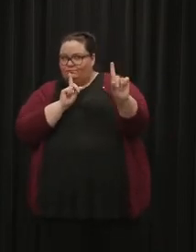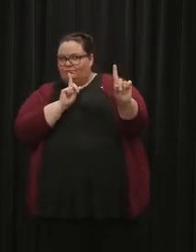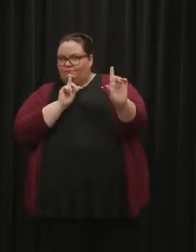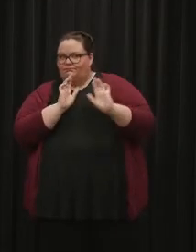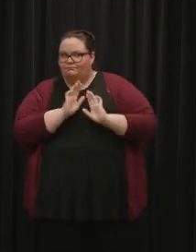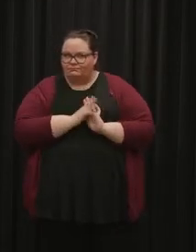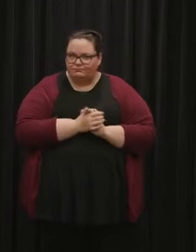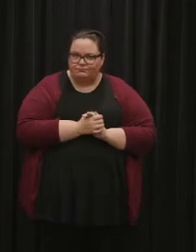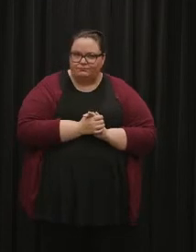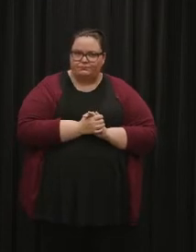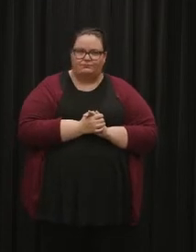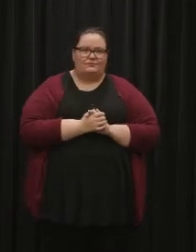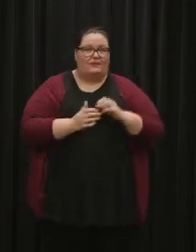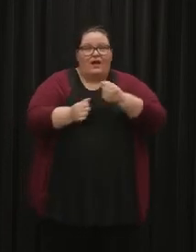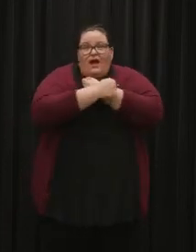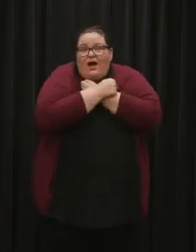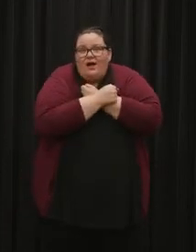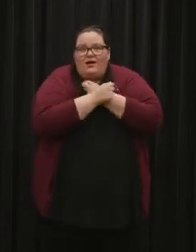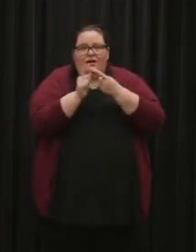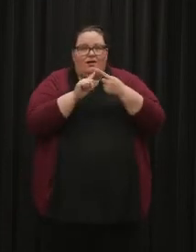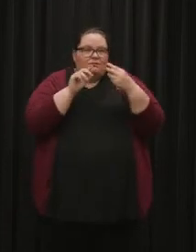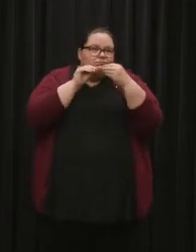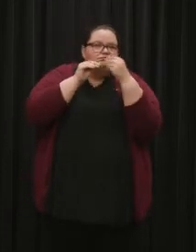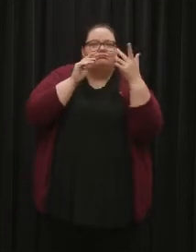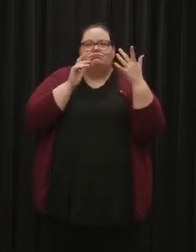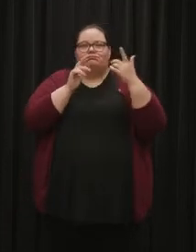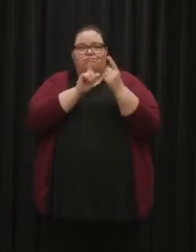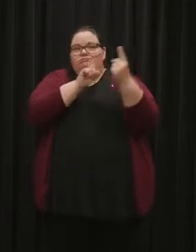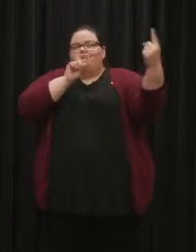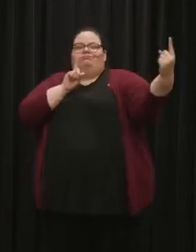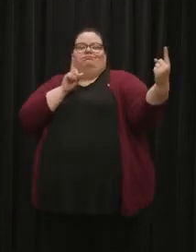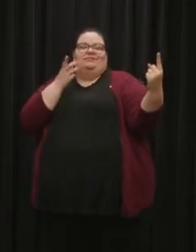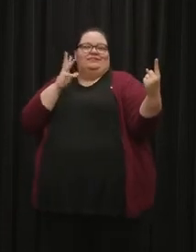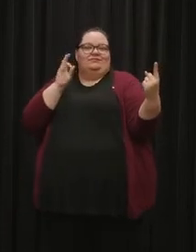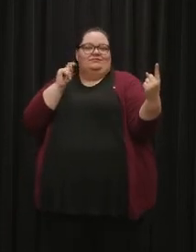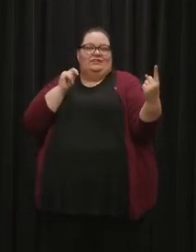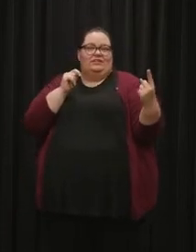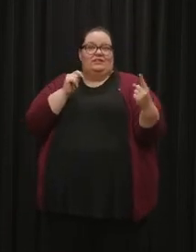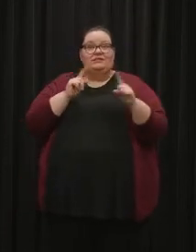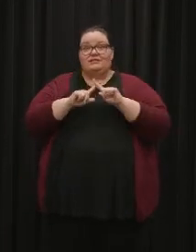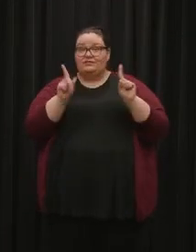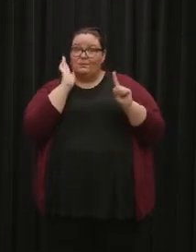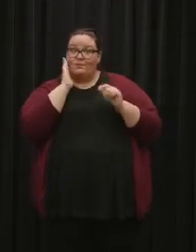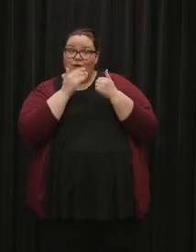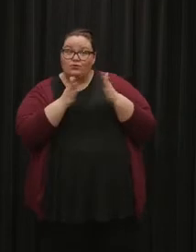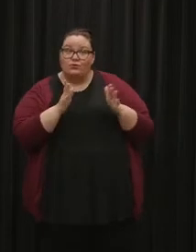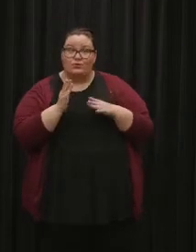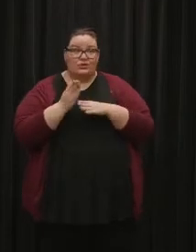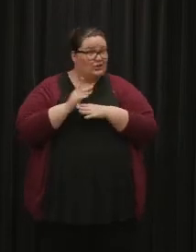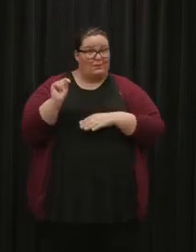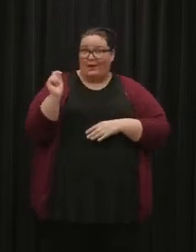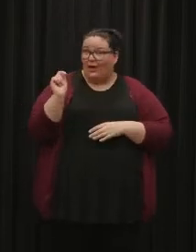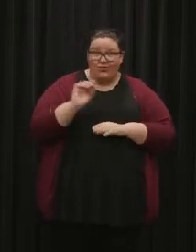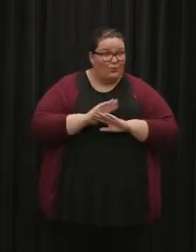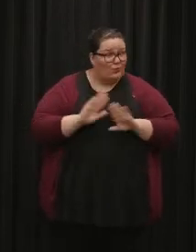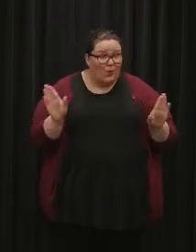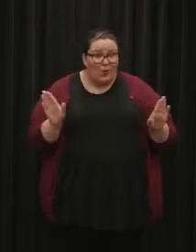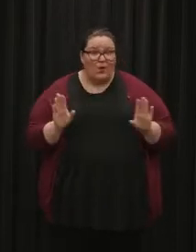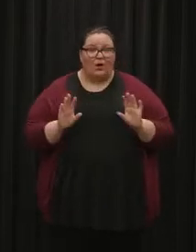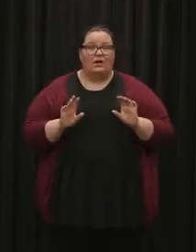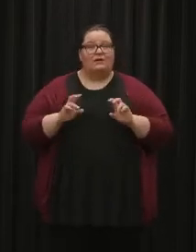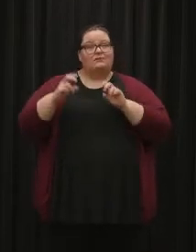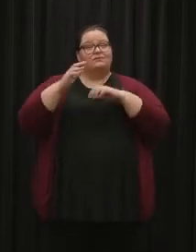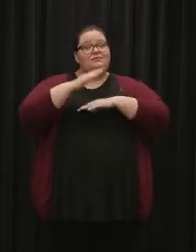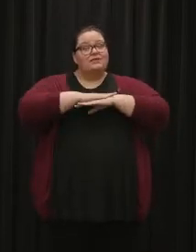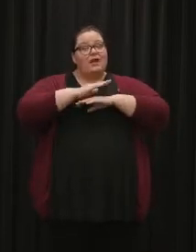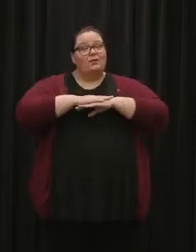at all times. There's no hugging, you stay 6 feet apart, you stay in different rooms, you stay in different bedrooms, you do not share a bathroom, you do not share meals